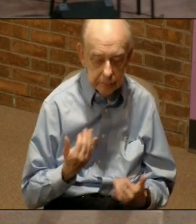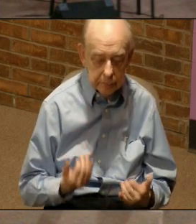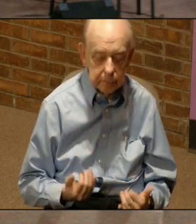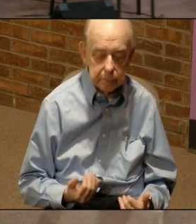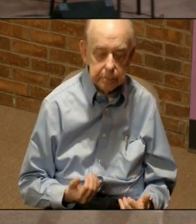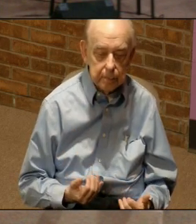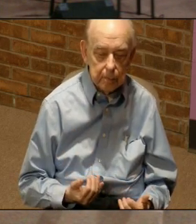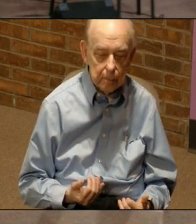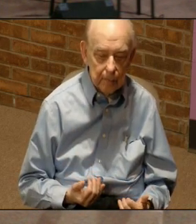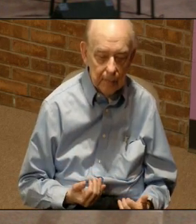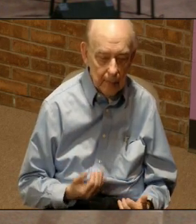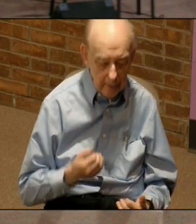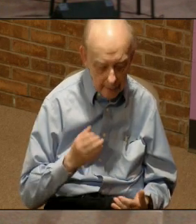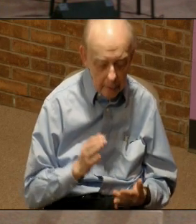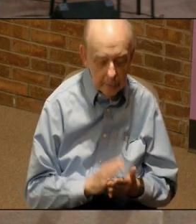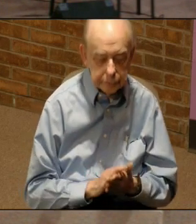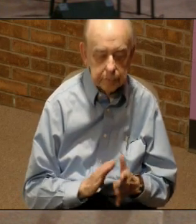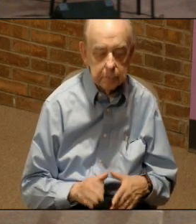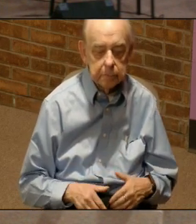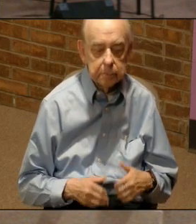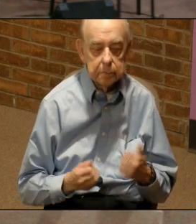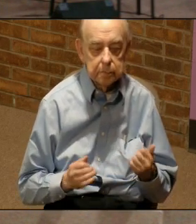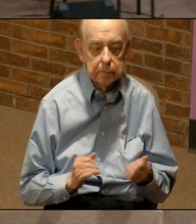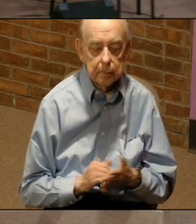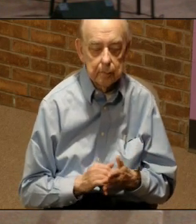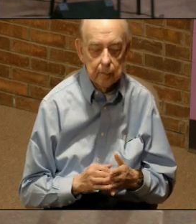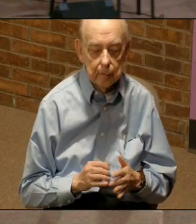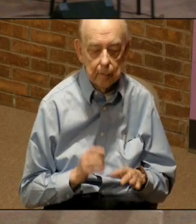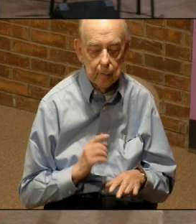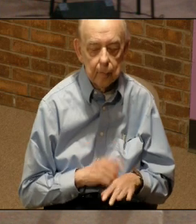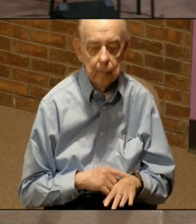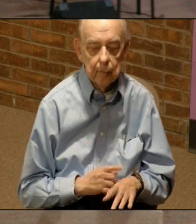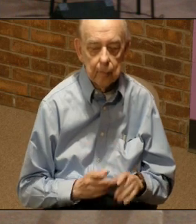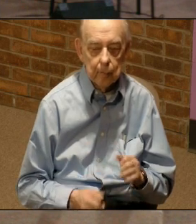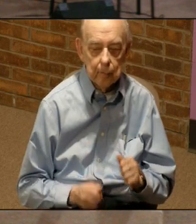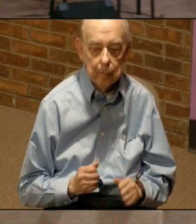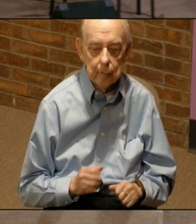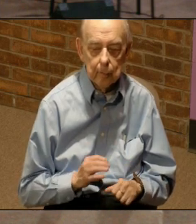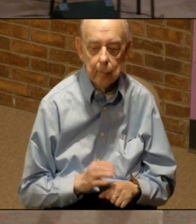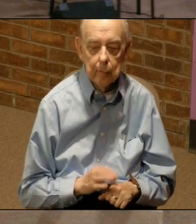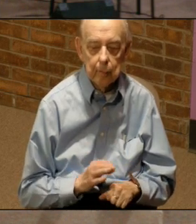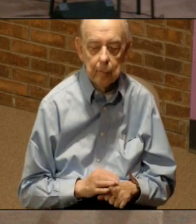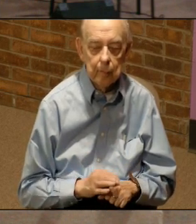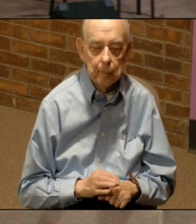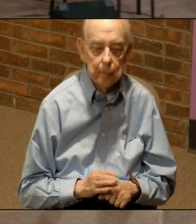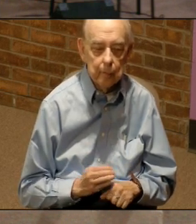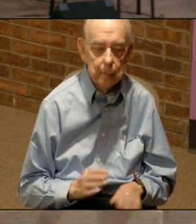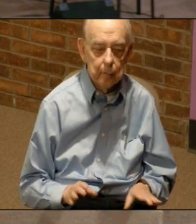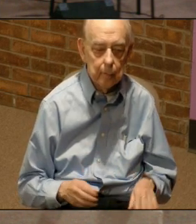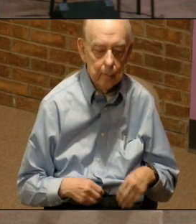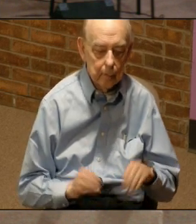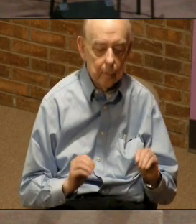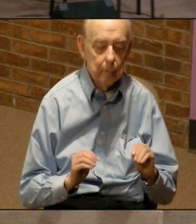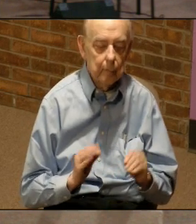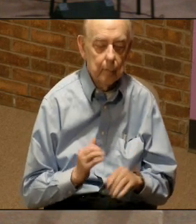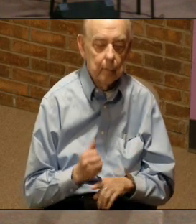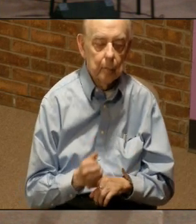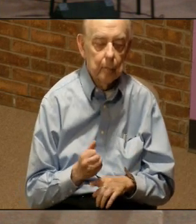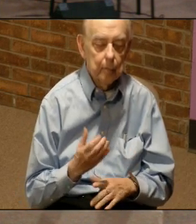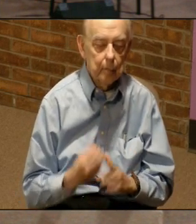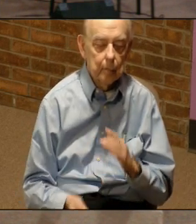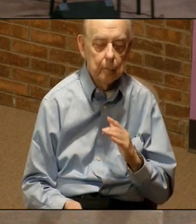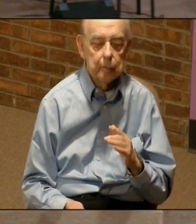Today, I believe we are living in that age in which the church has sold itself